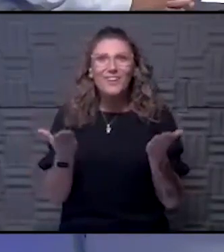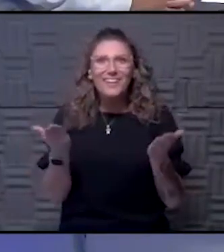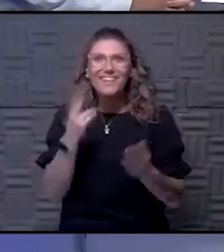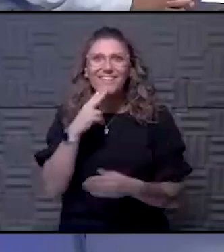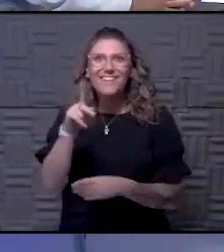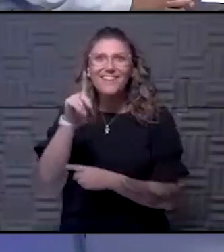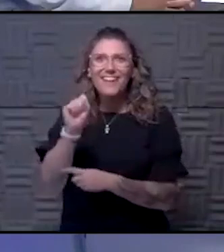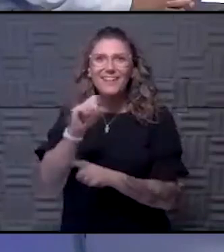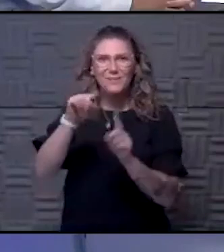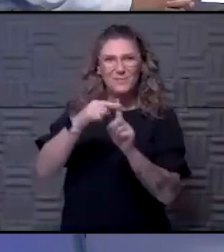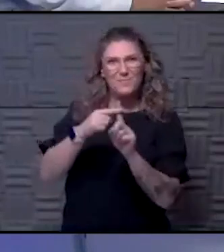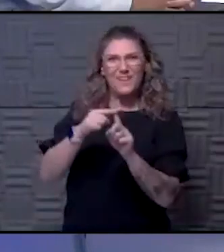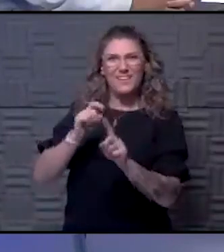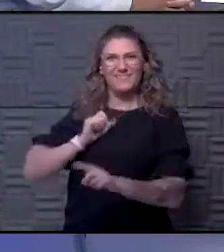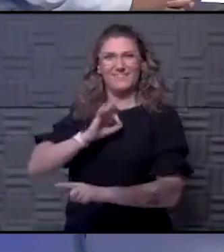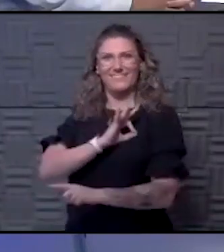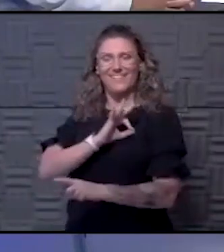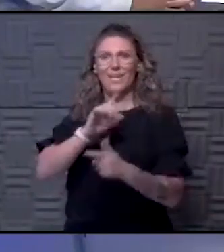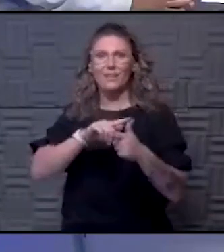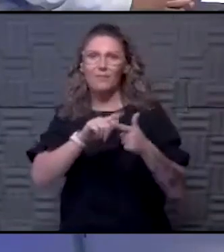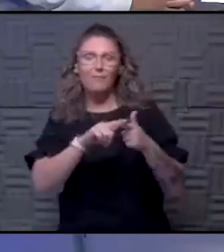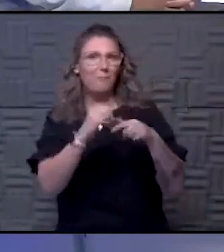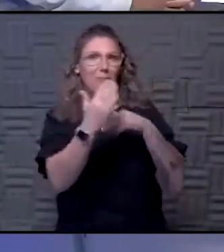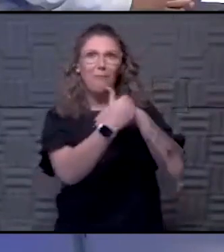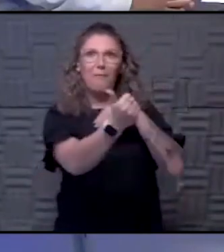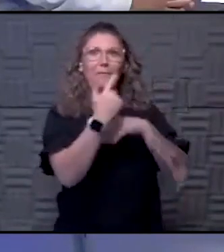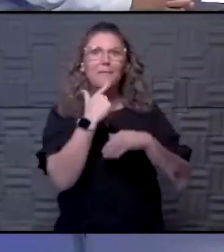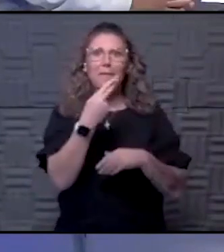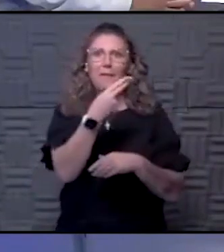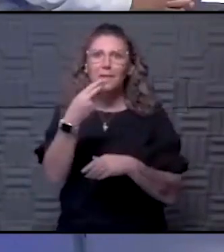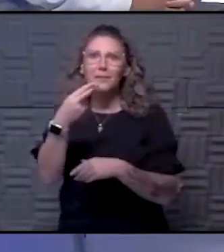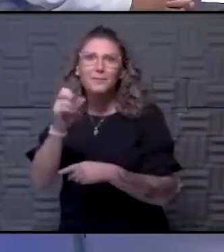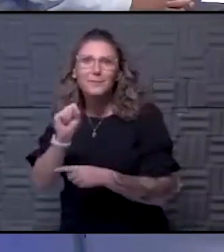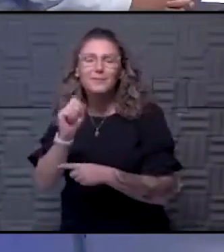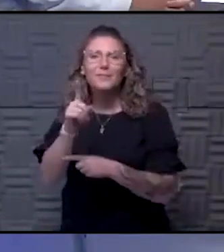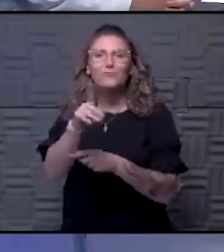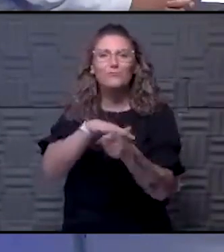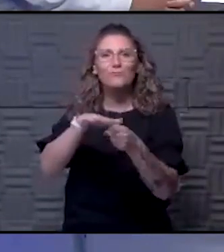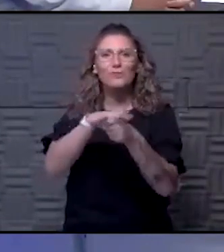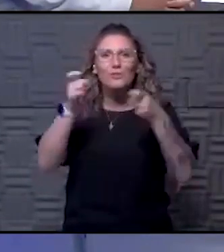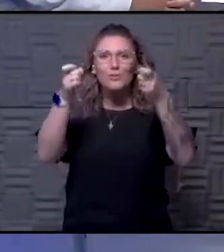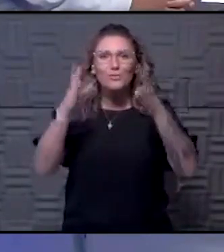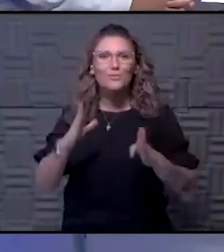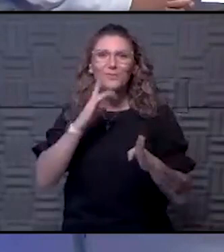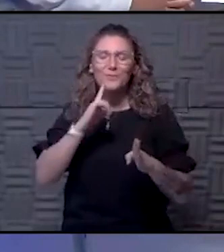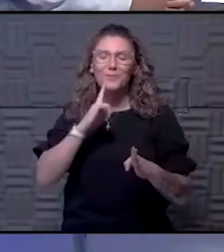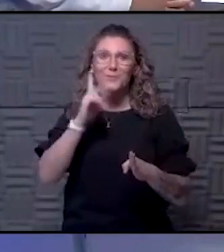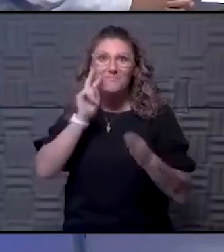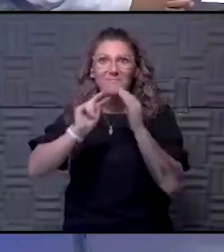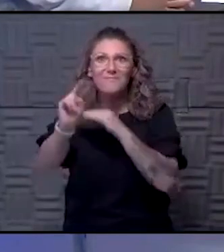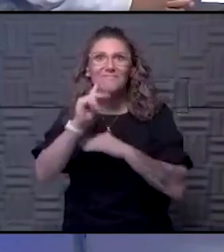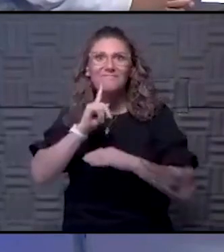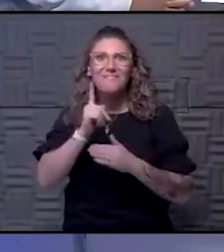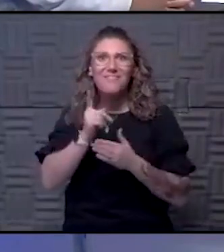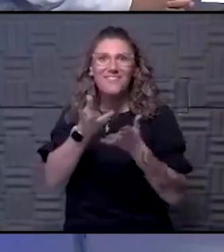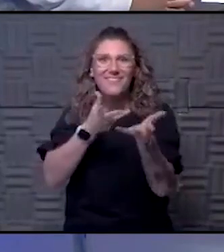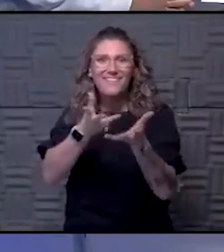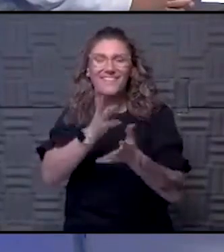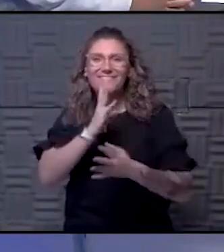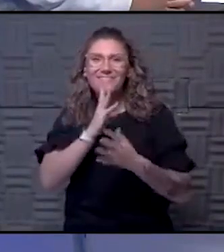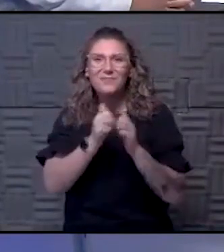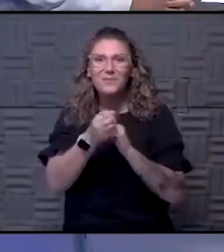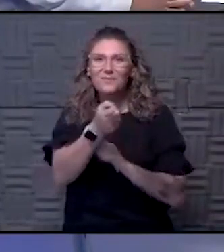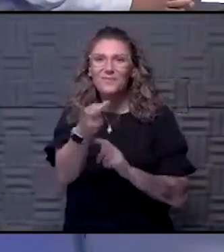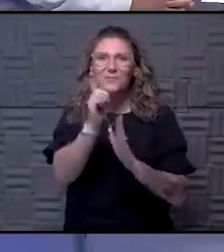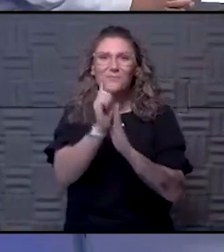faculty member. And then she had a calling to go over to HHS. She is the regional director. We're looking forward to visiting with you in just a few minutes.